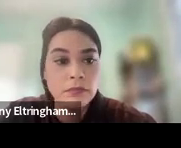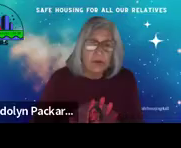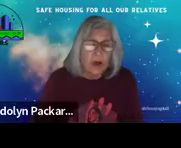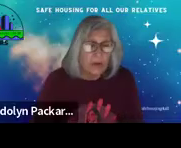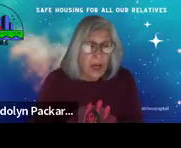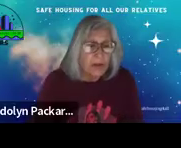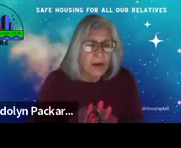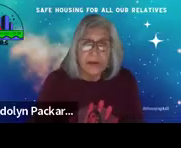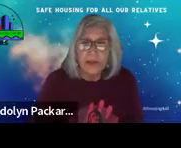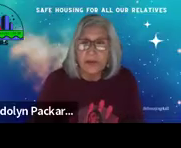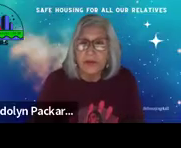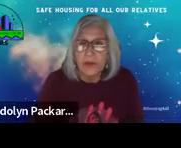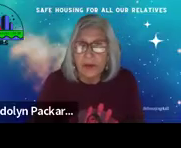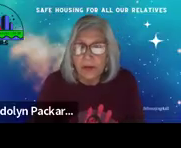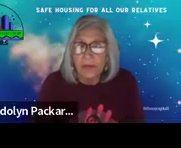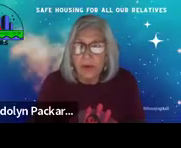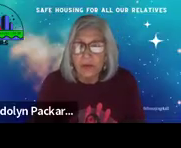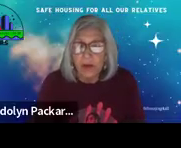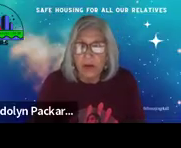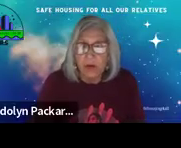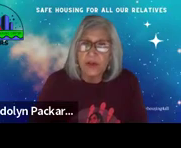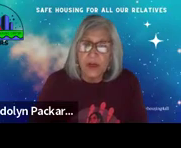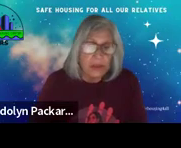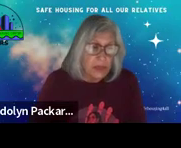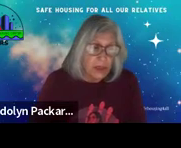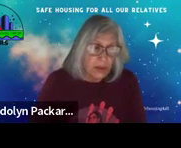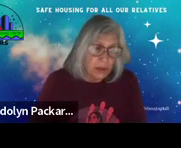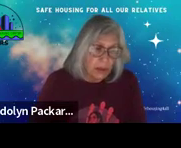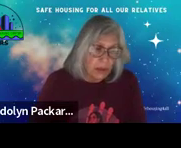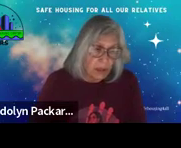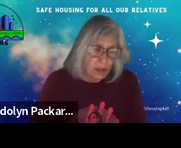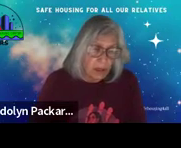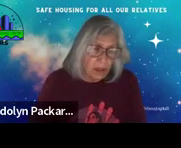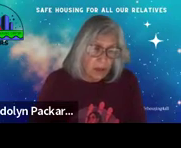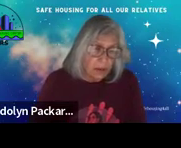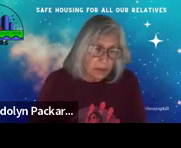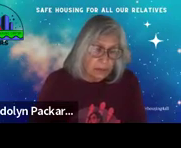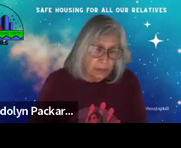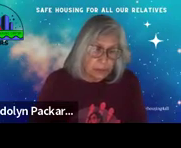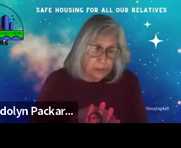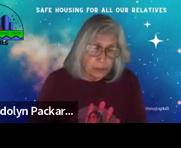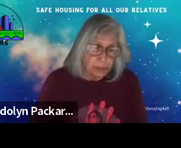And also childcare too, right along with transportation.